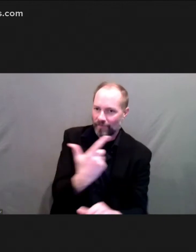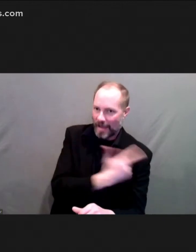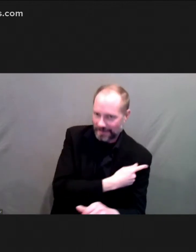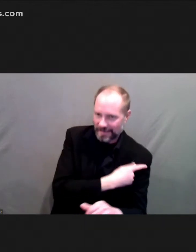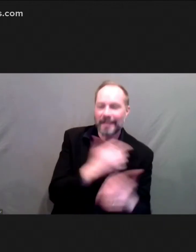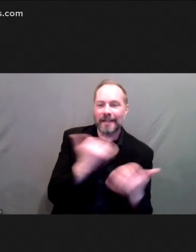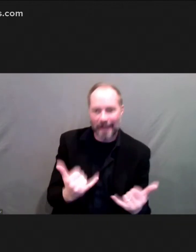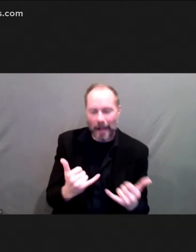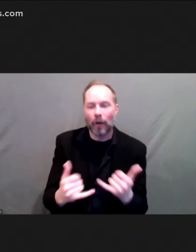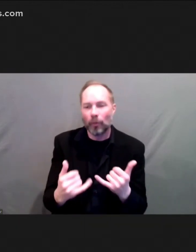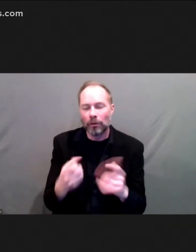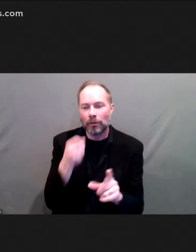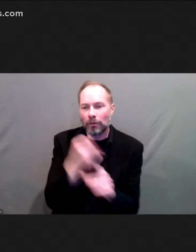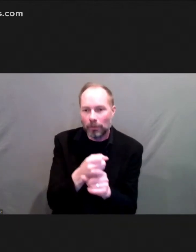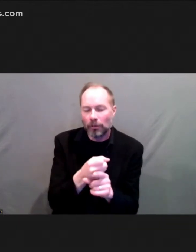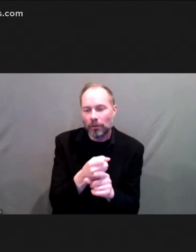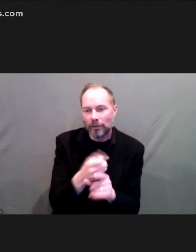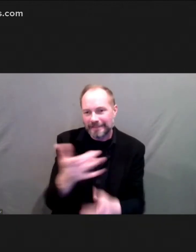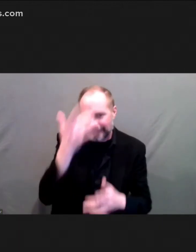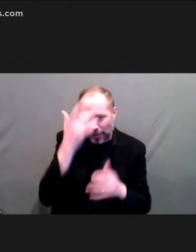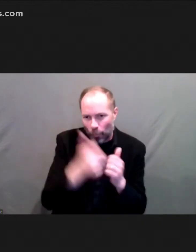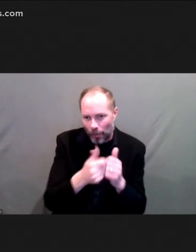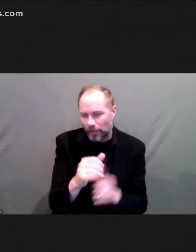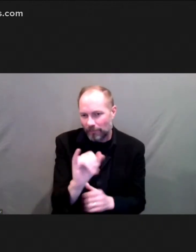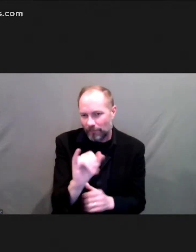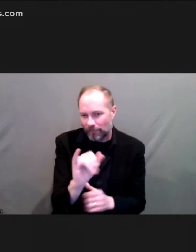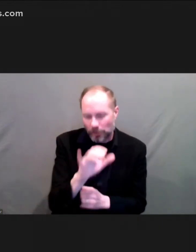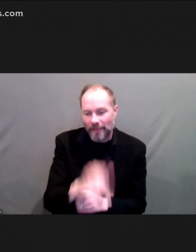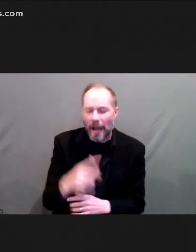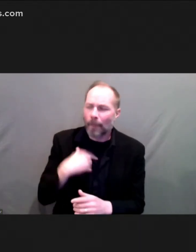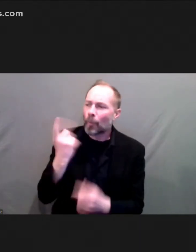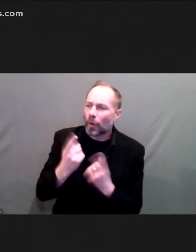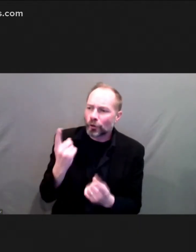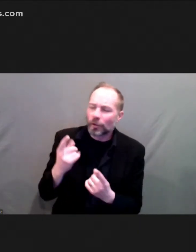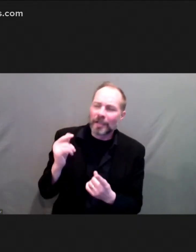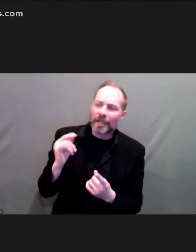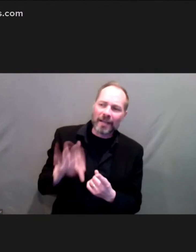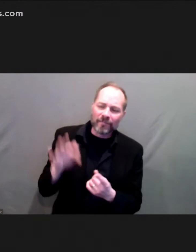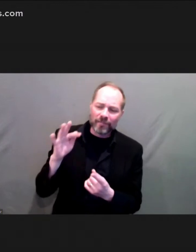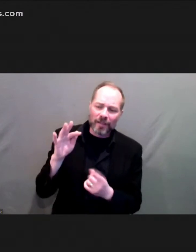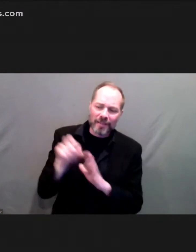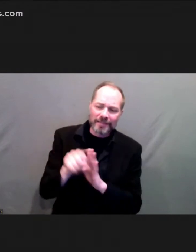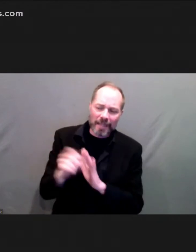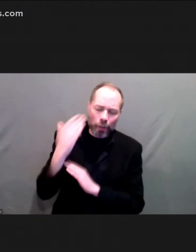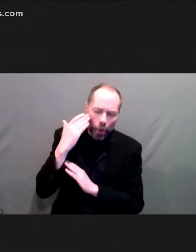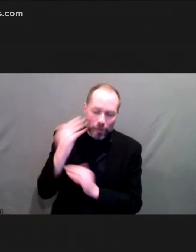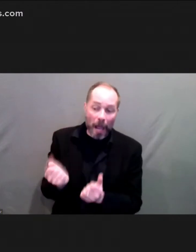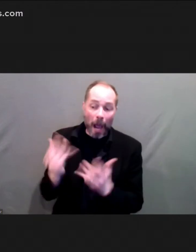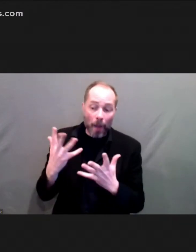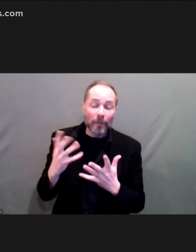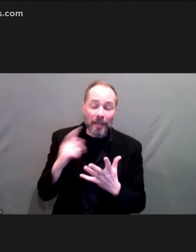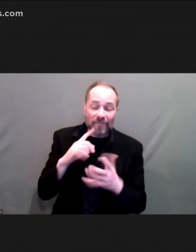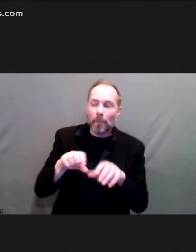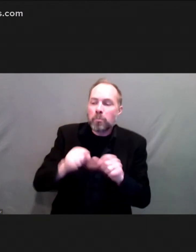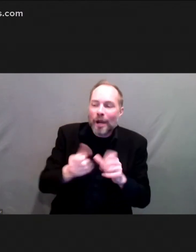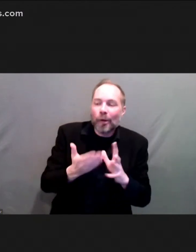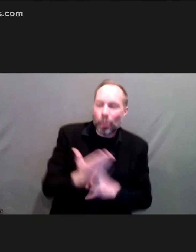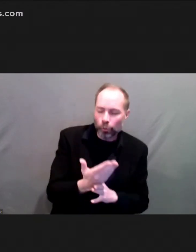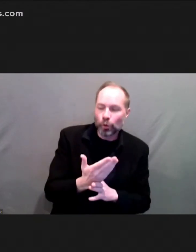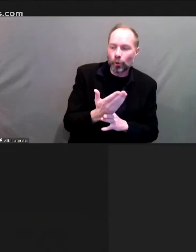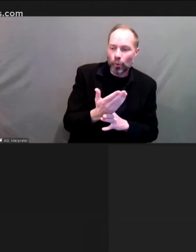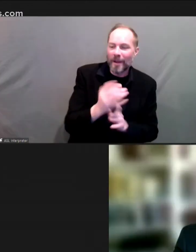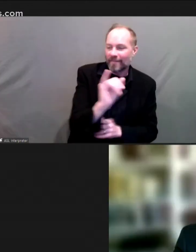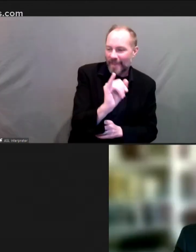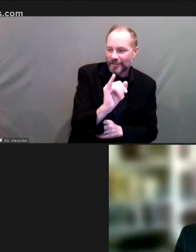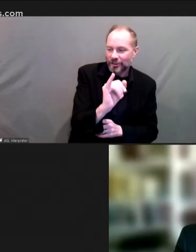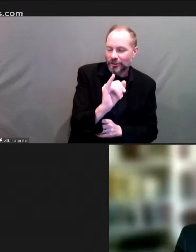residents. And I was wondering if the state is tracking of how many of those breakthrough cases are from boosted residents.